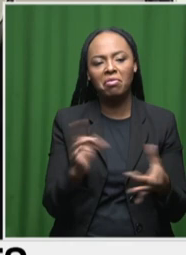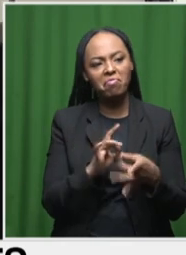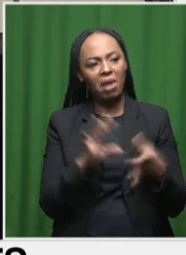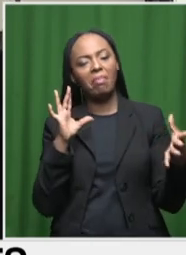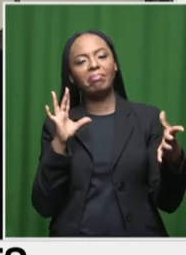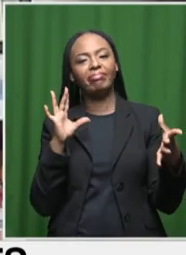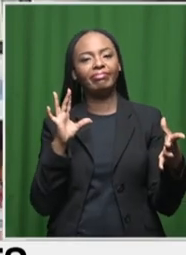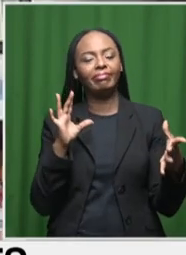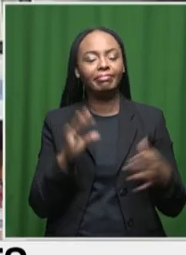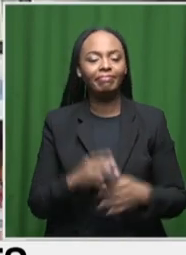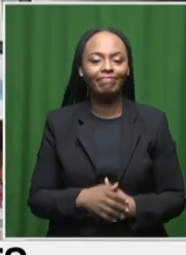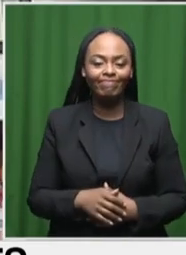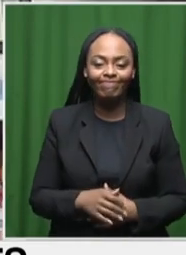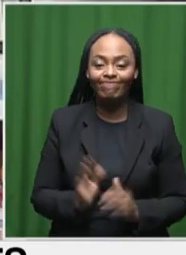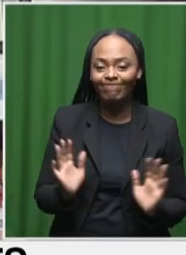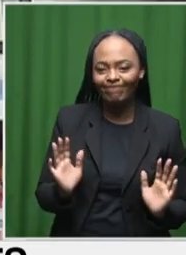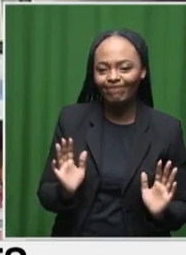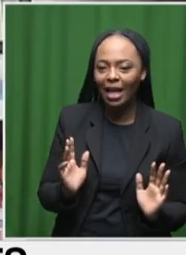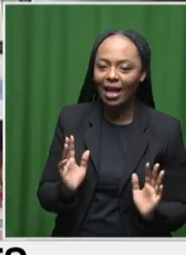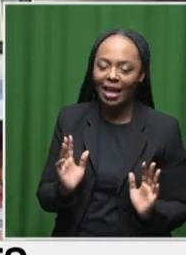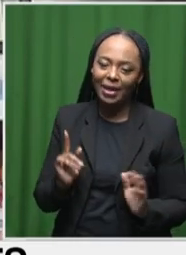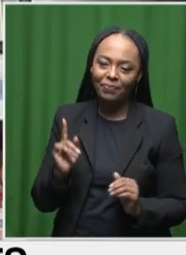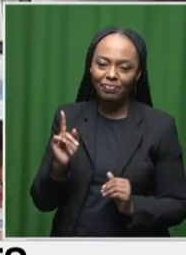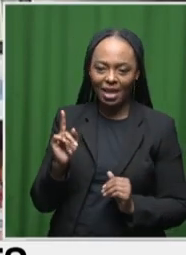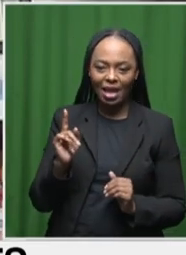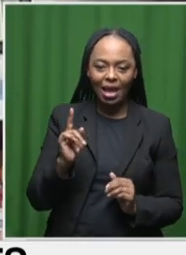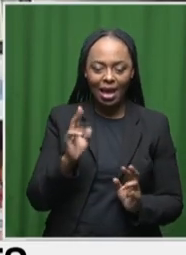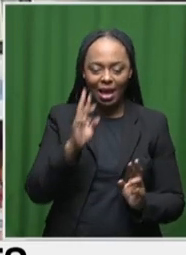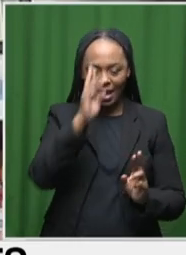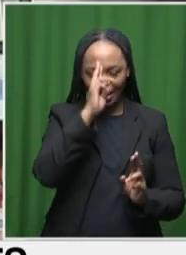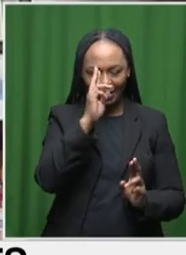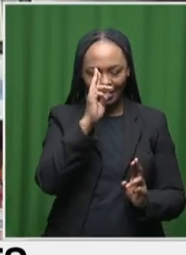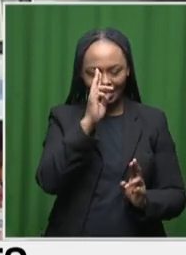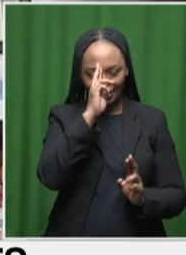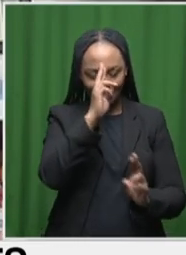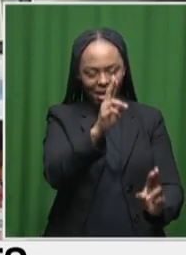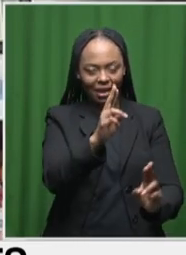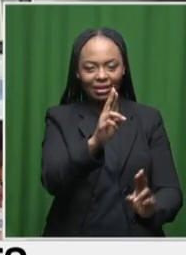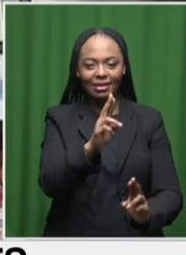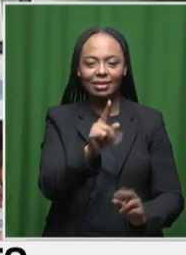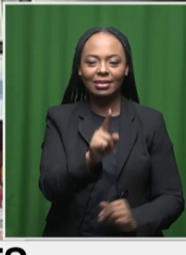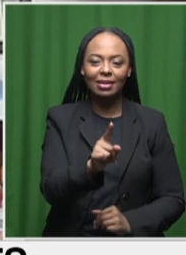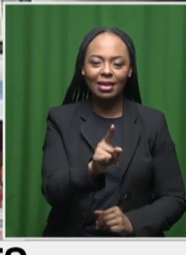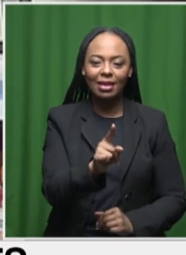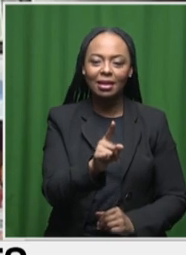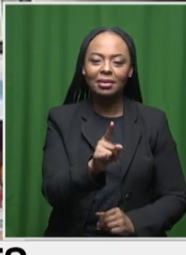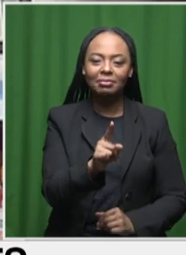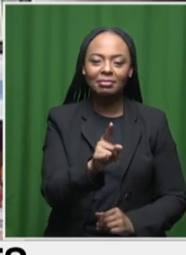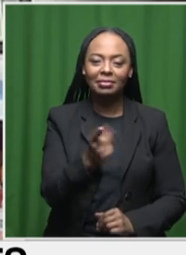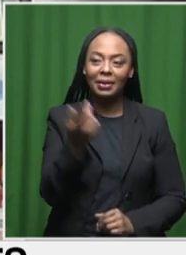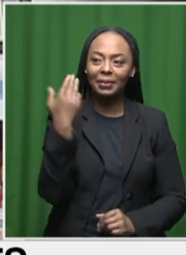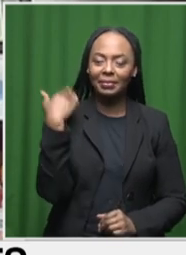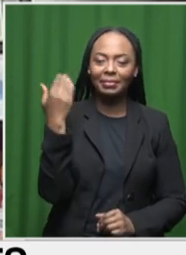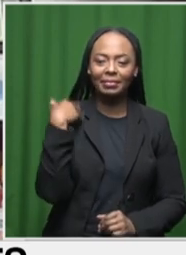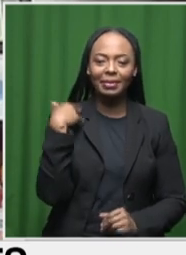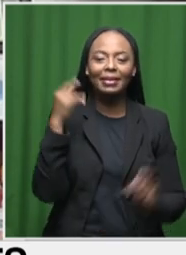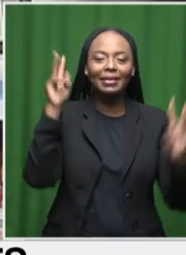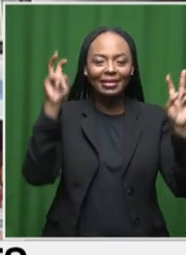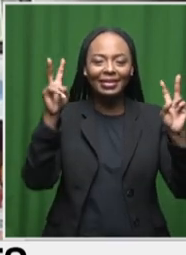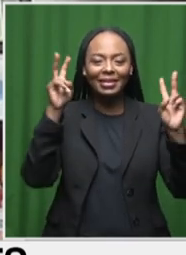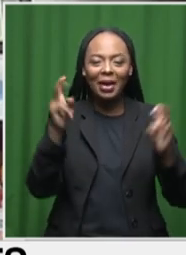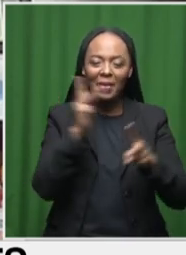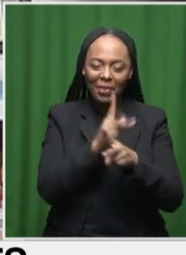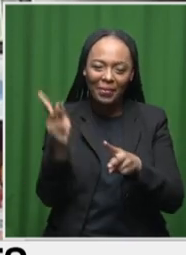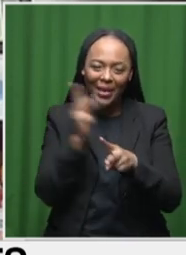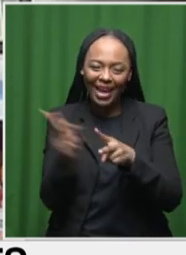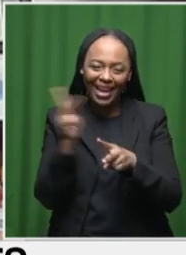Well, with respect, Sakina, I think we're actually varying a very long way from the topic you asked me to discuss this morning, which is my